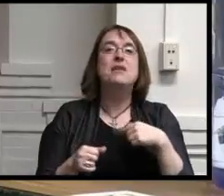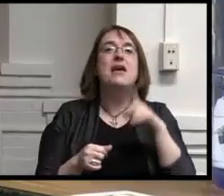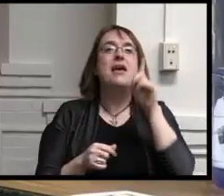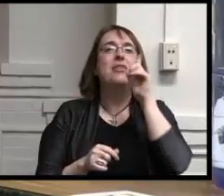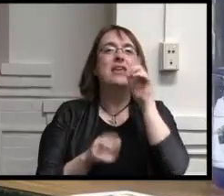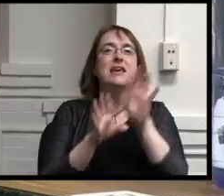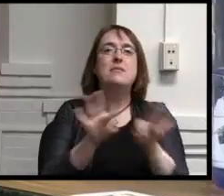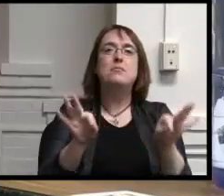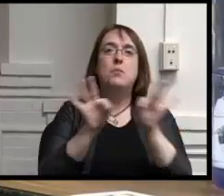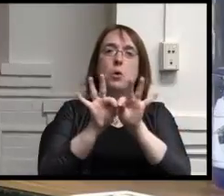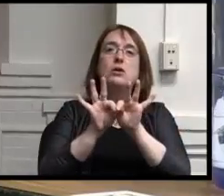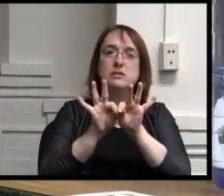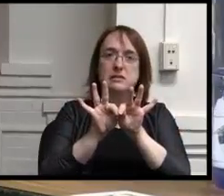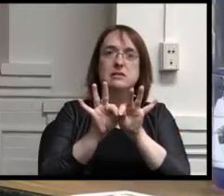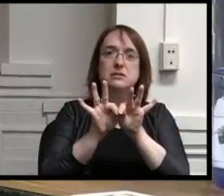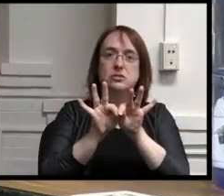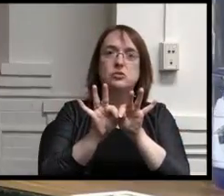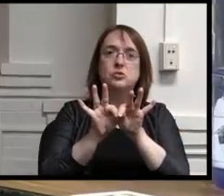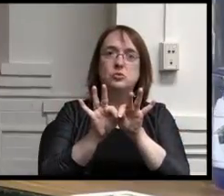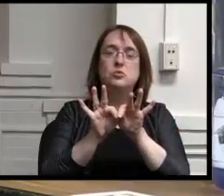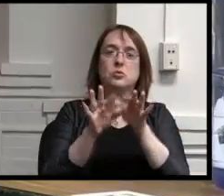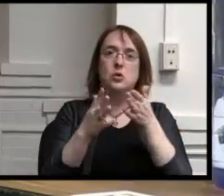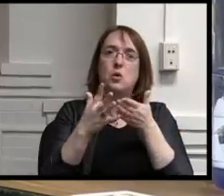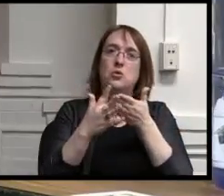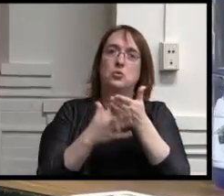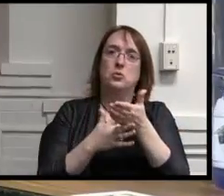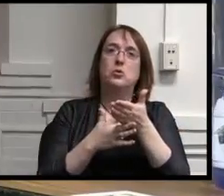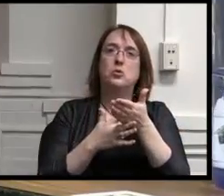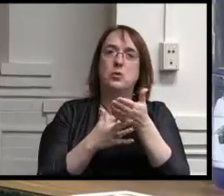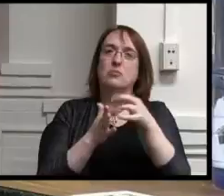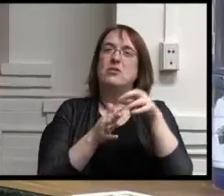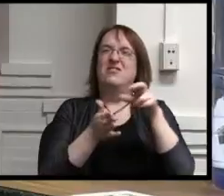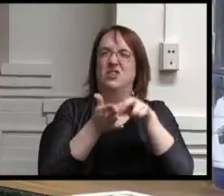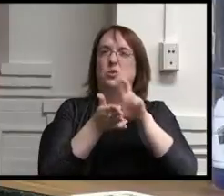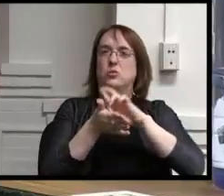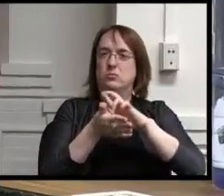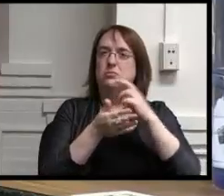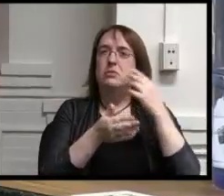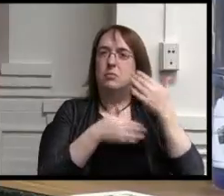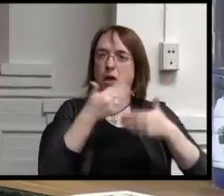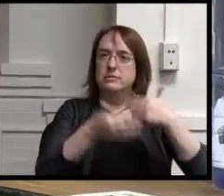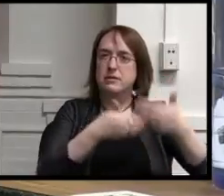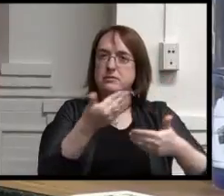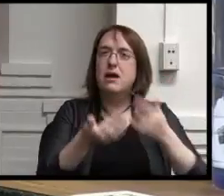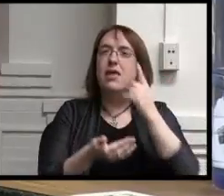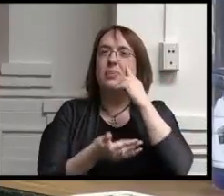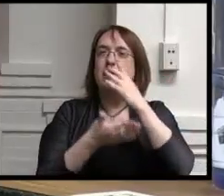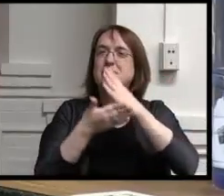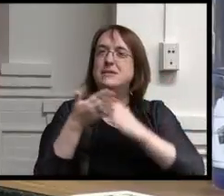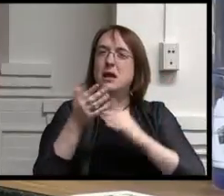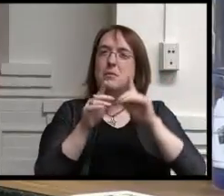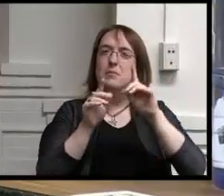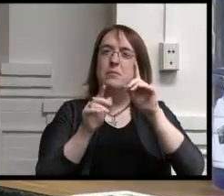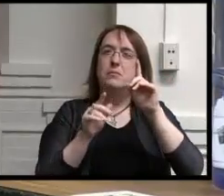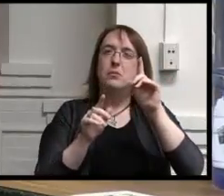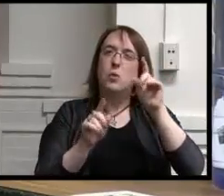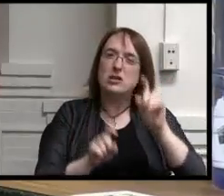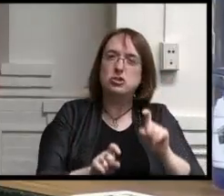us to walk through the process that got us here. I think there are some questions about what items were and were